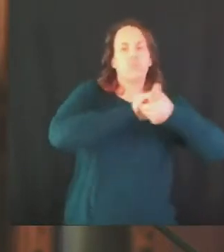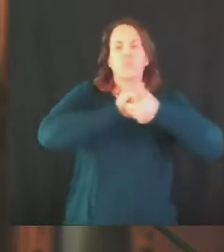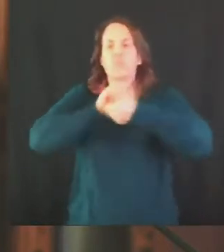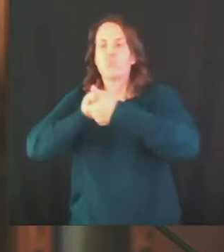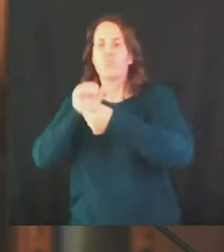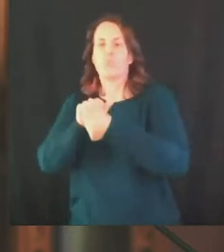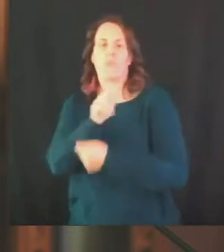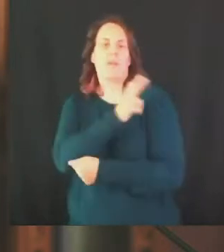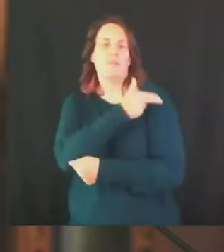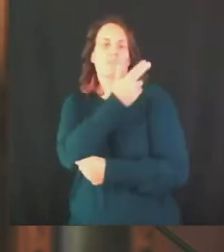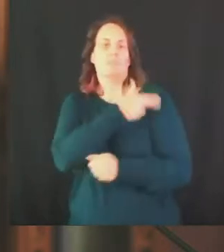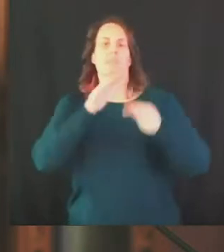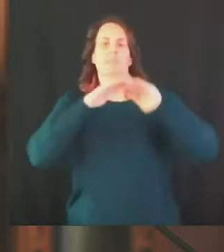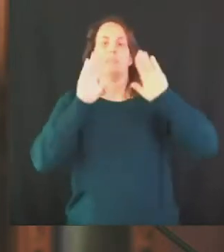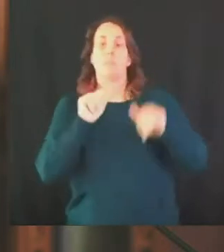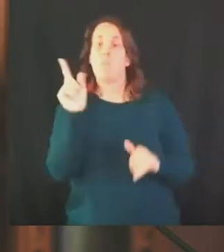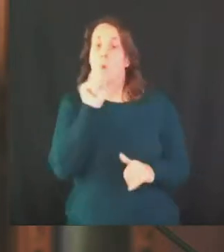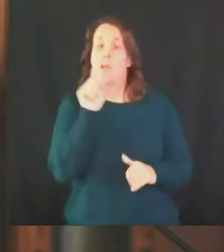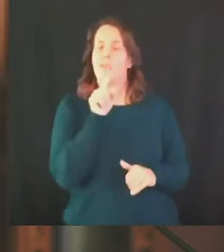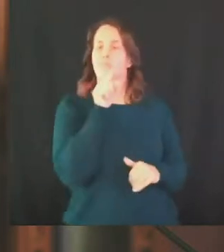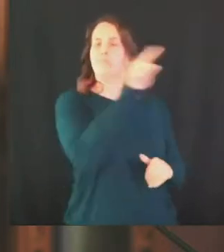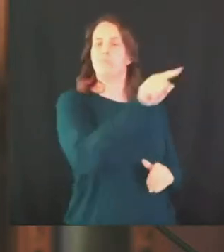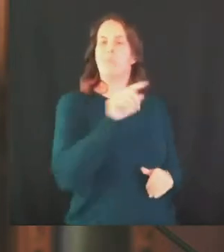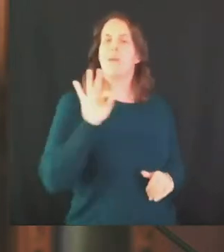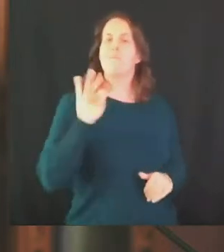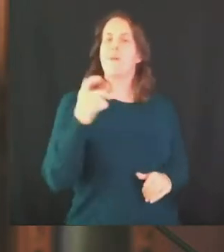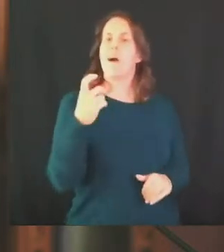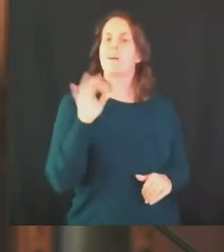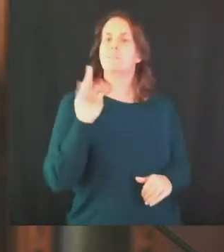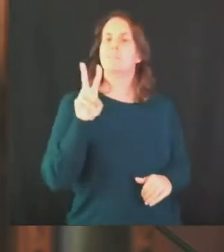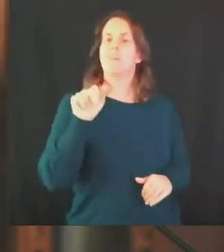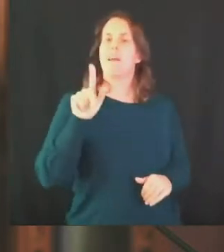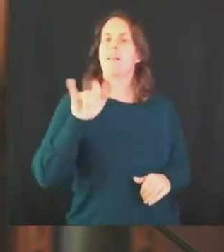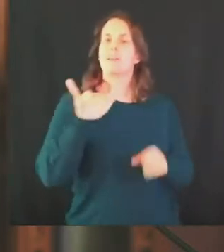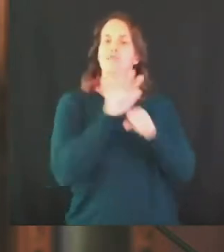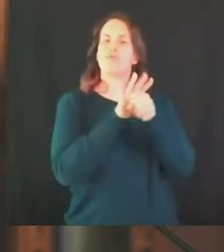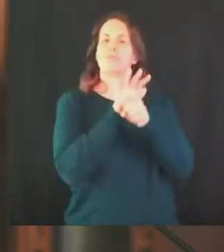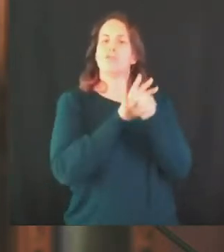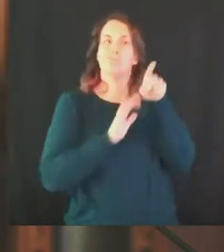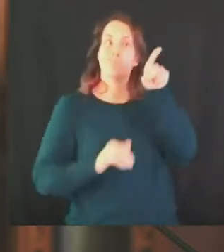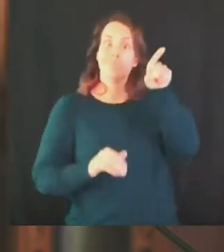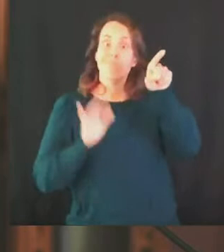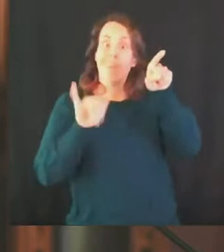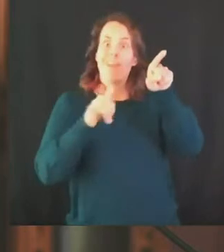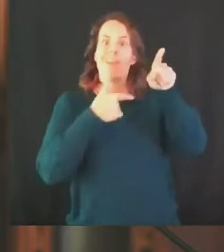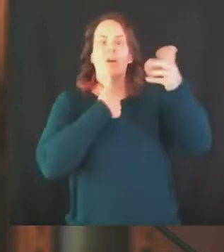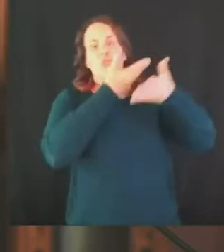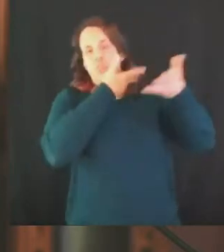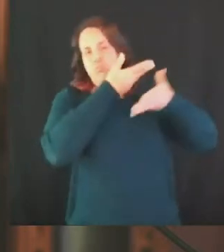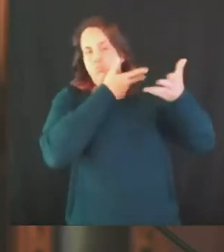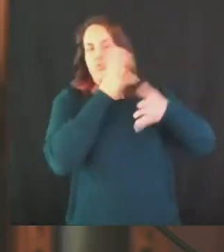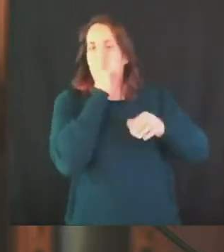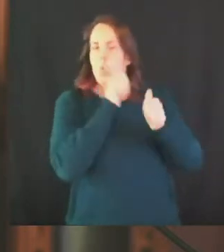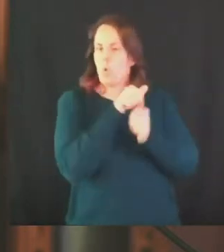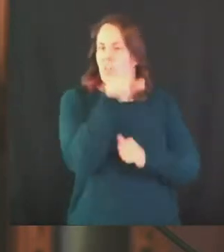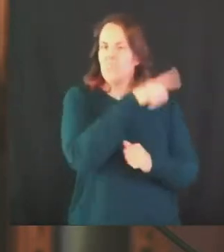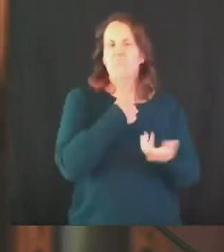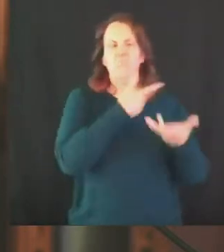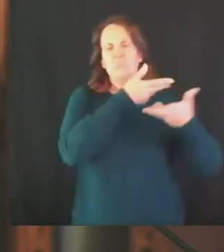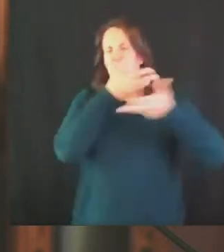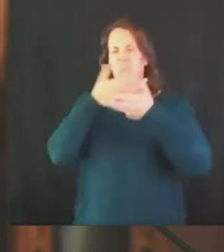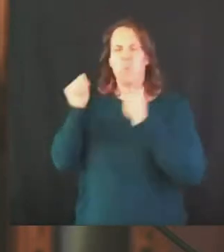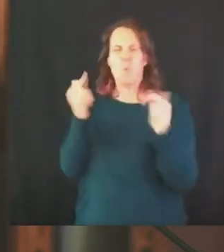collectively and in consultation with leadership, as part of our statewide response, we made that